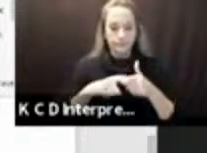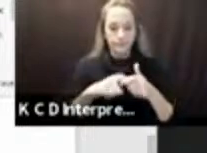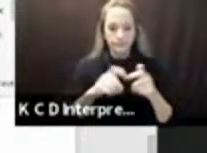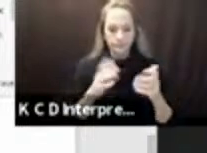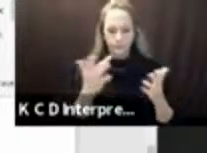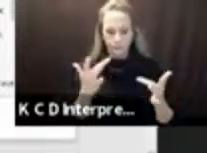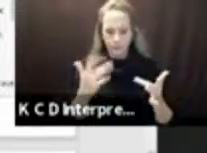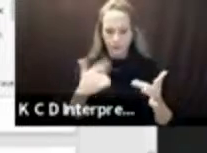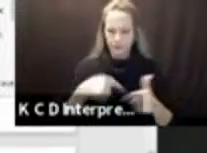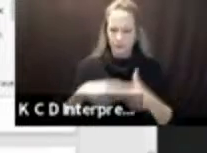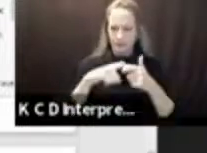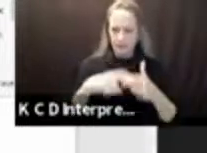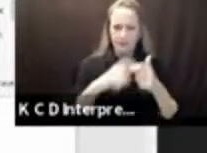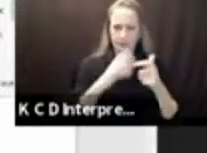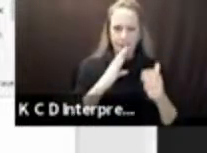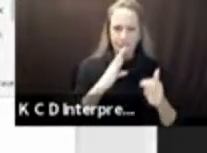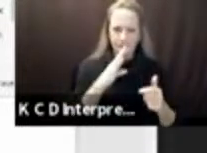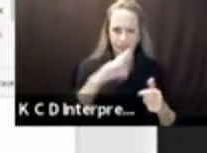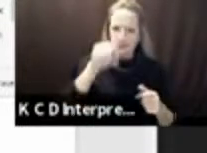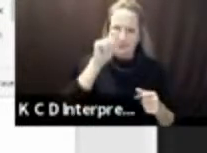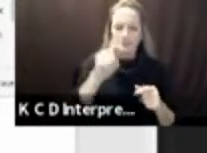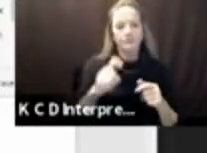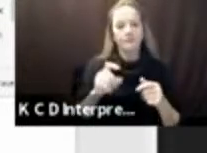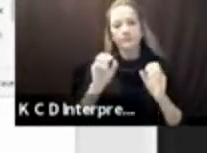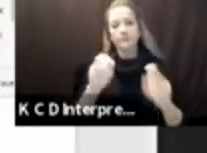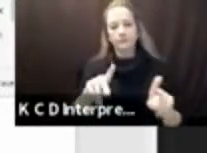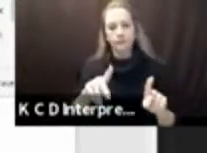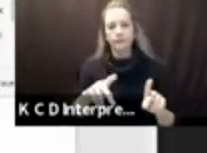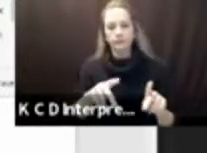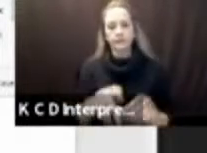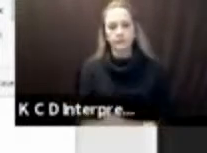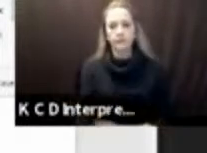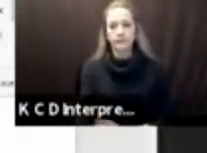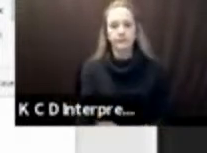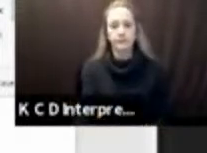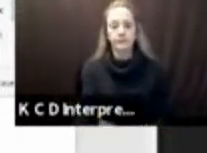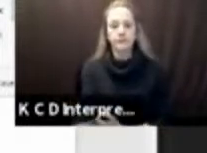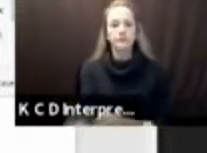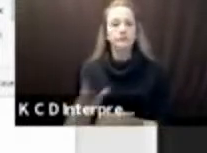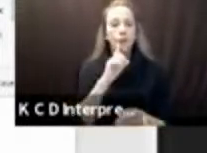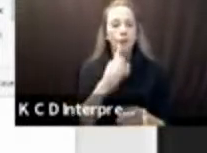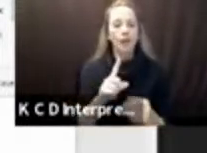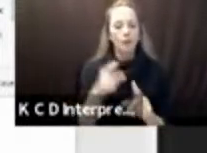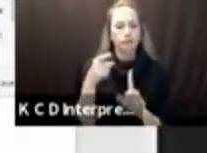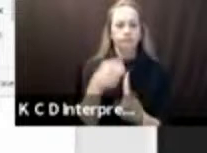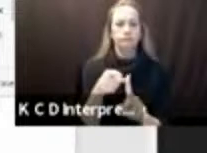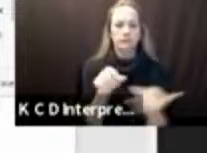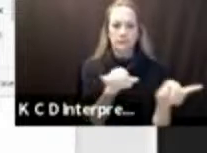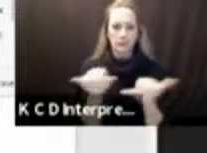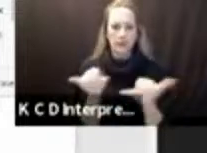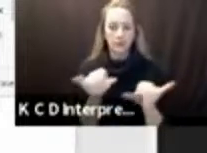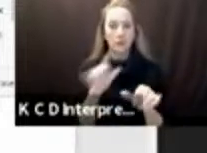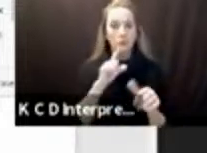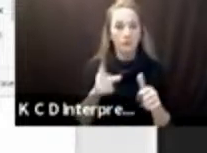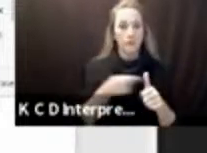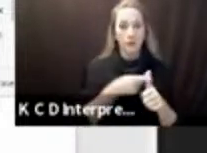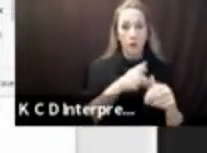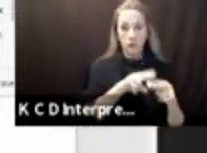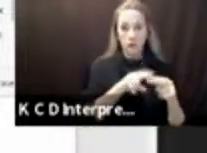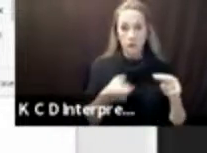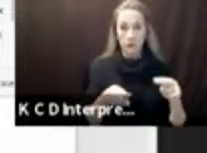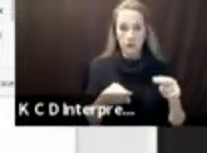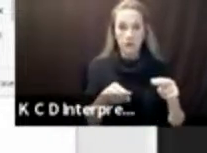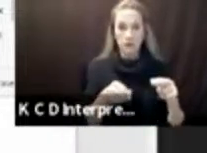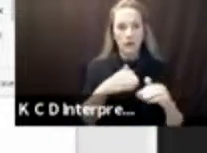wondered what was going on there with me. So, okay, so the message is the same, except that, so we initially had that decrease